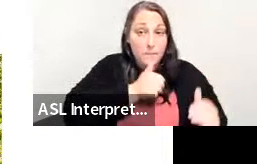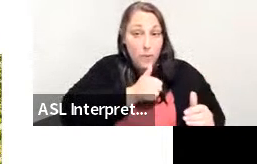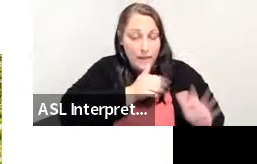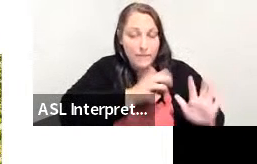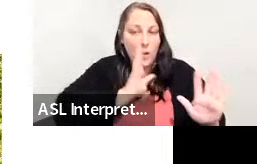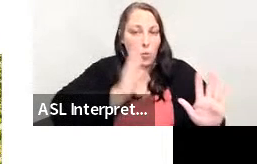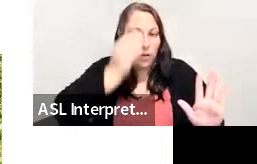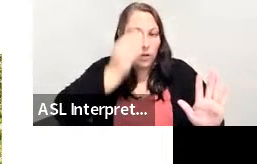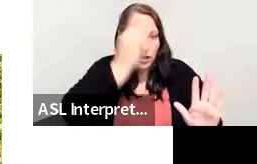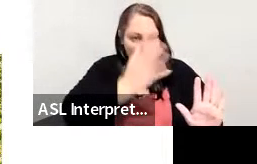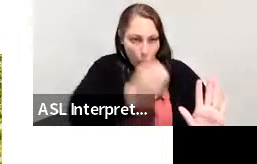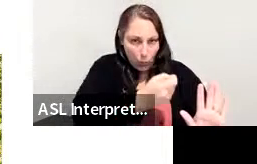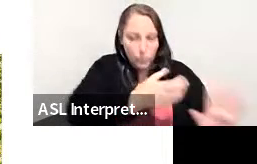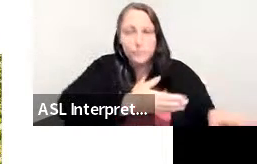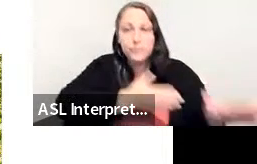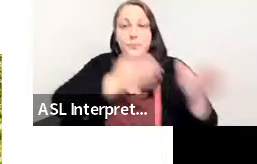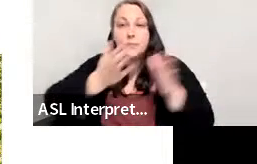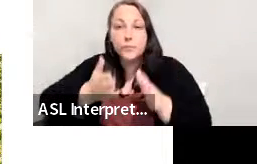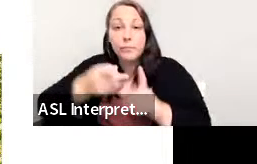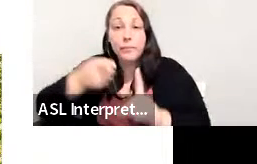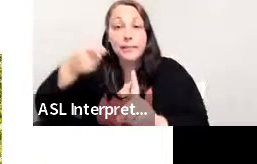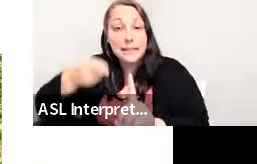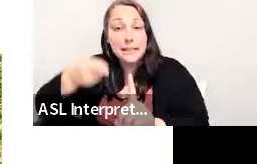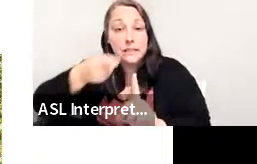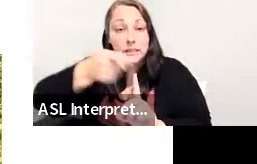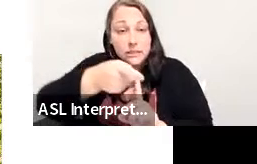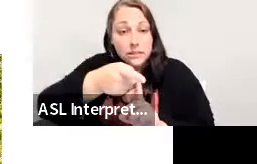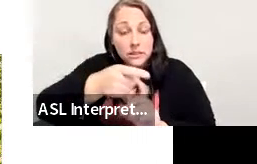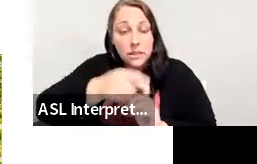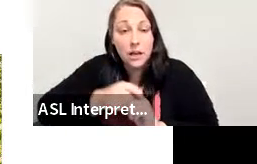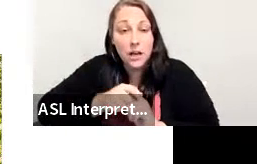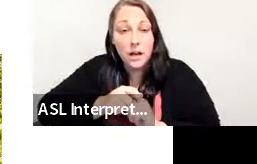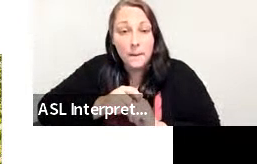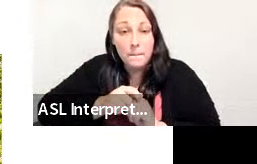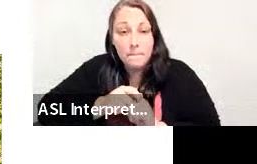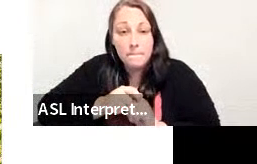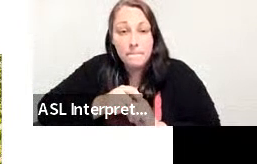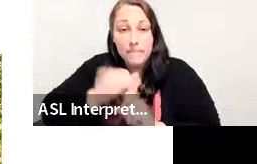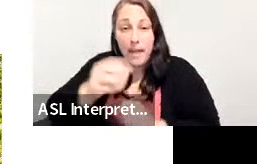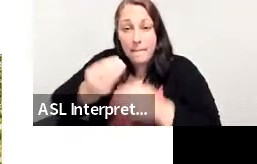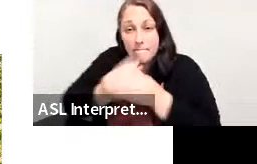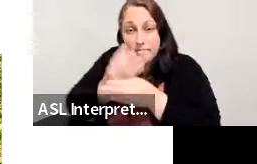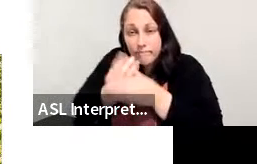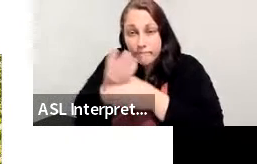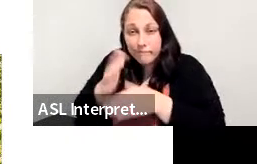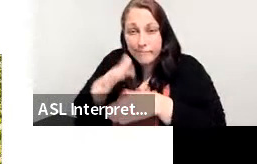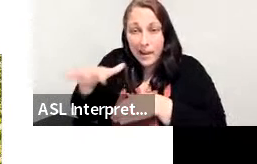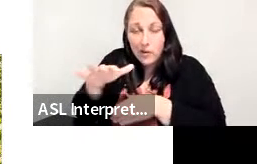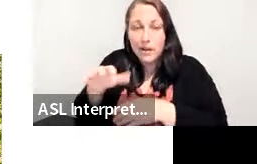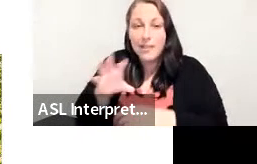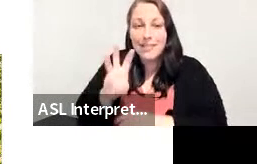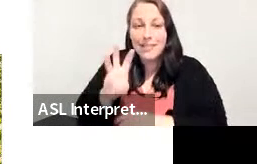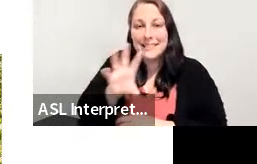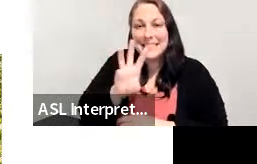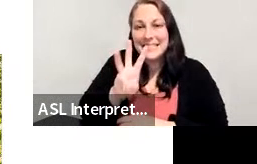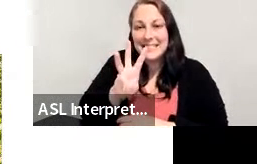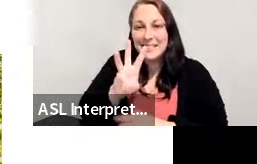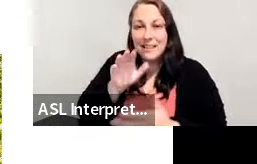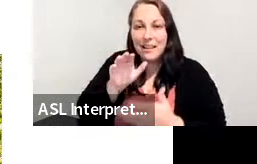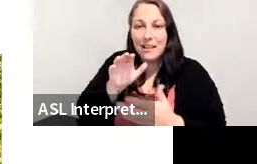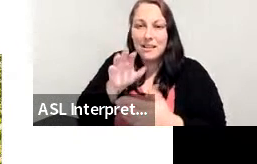just wanted to say with this that we, roughly we've got 6,600 square feet of that entry plaza.